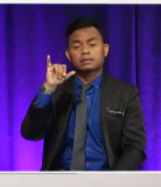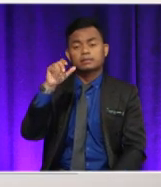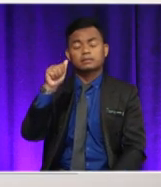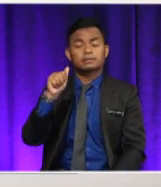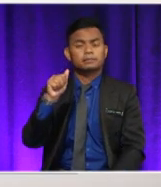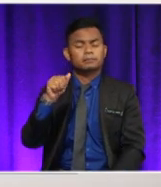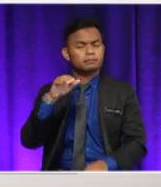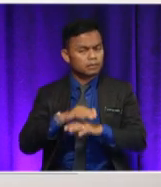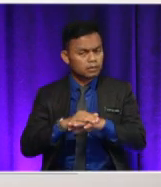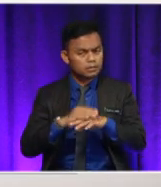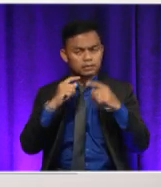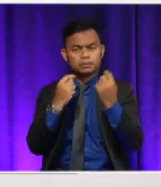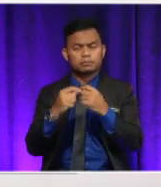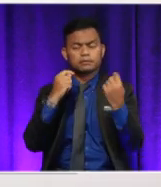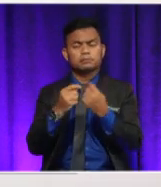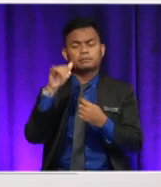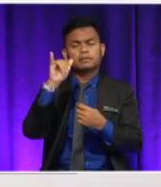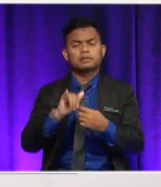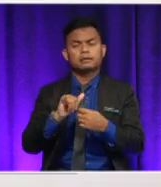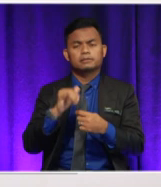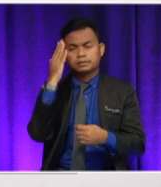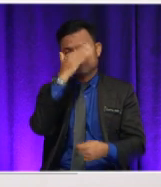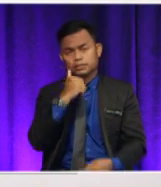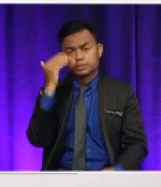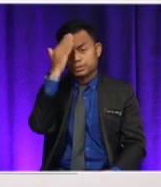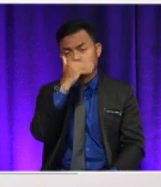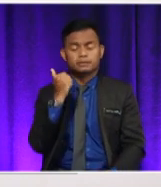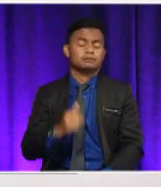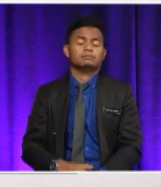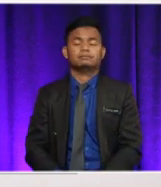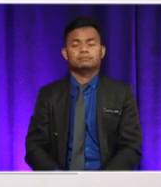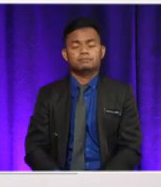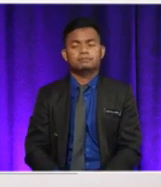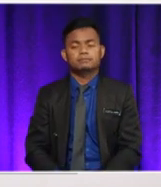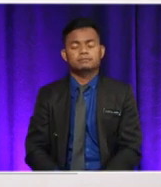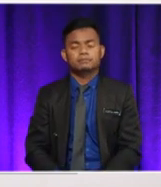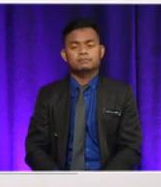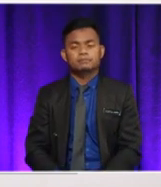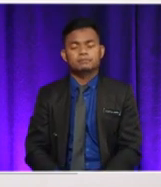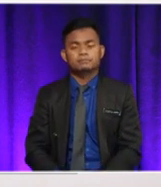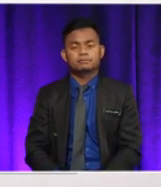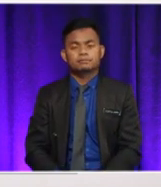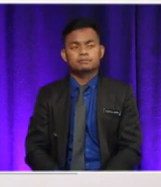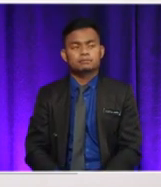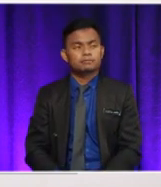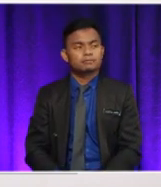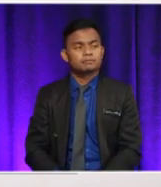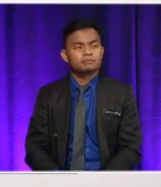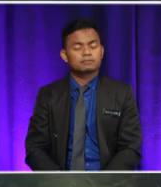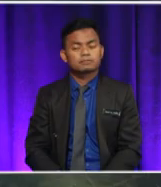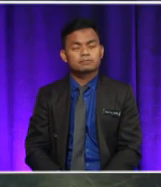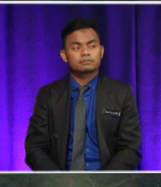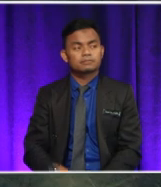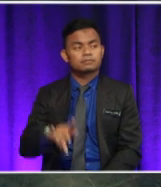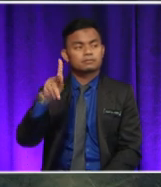and wildlife. So I would like to experience the same thing here. Ah, going to Australia. Very interesting, yes. I'm sure Aisha loves the koalas